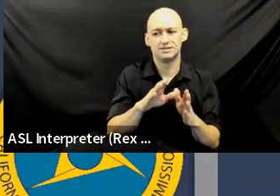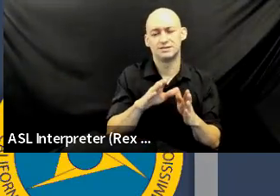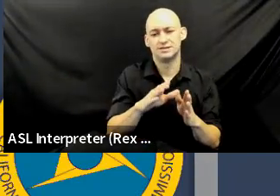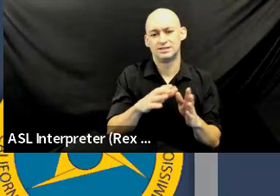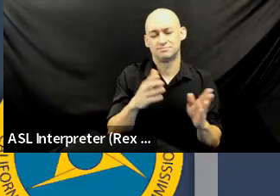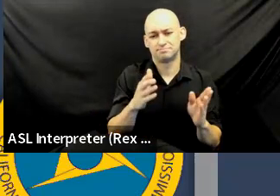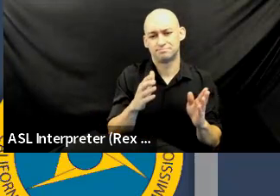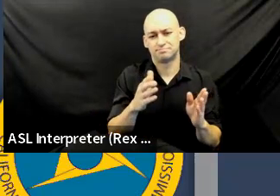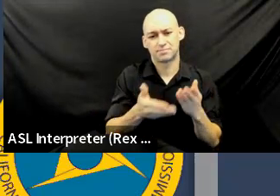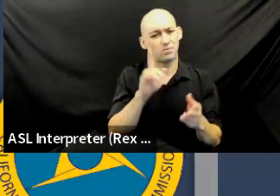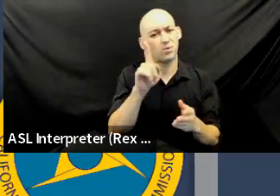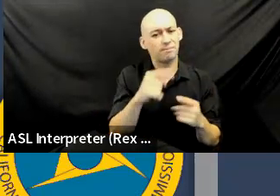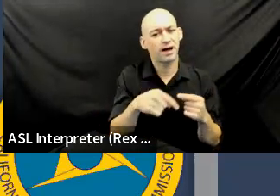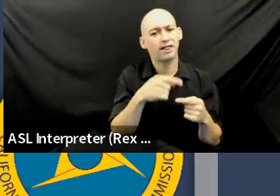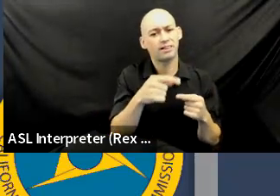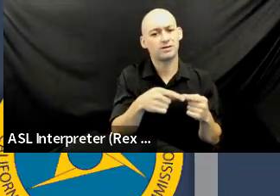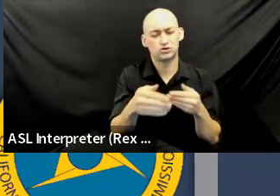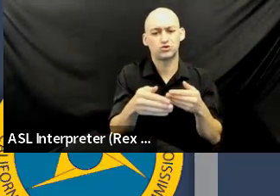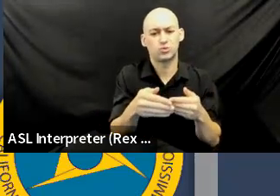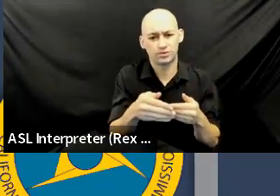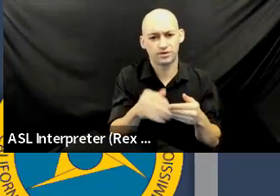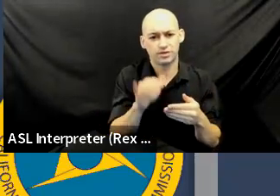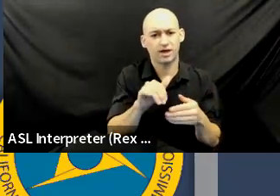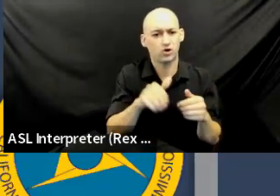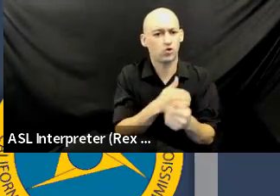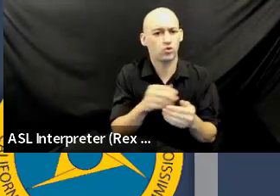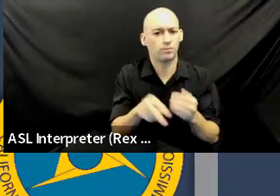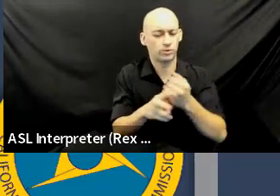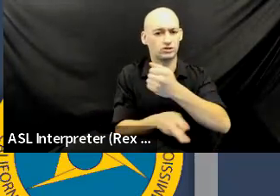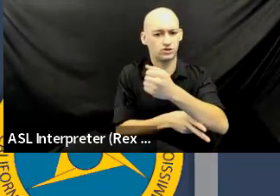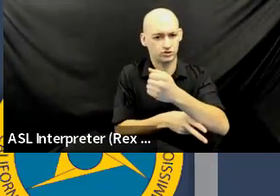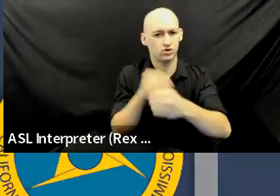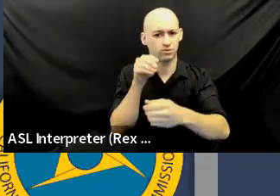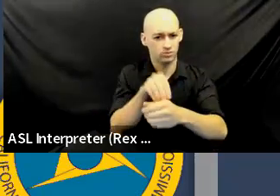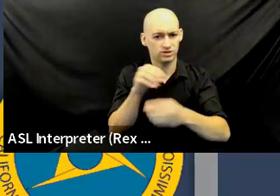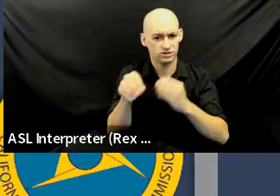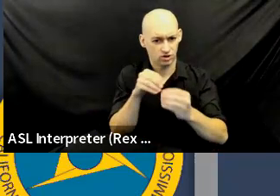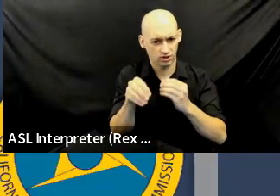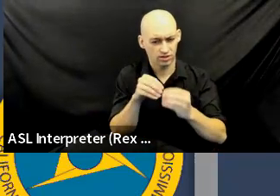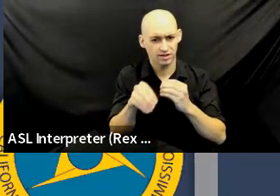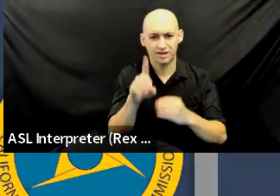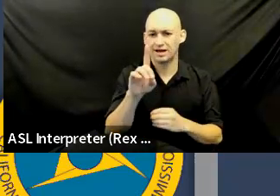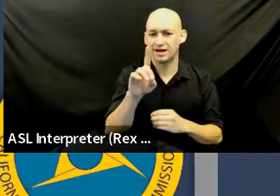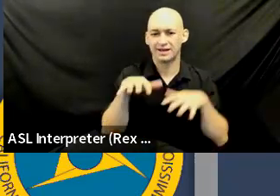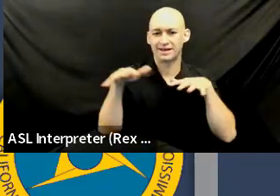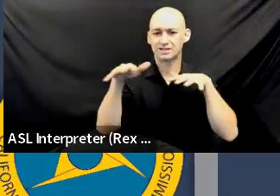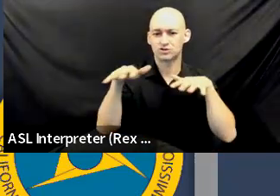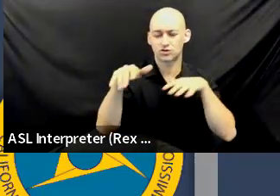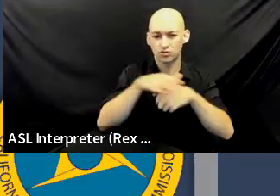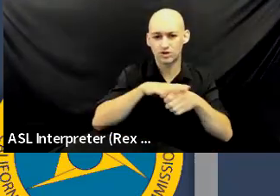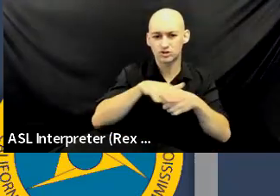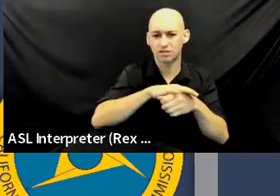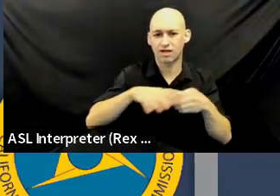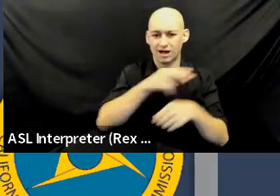Approximately 1 mile short of where this new bridge will go in is Desert Regional Hospital, which